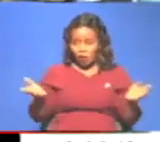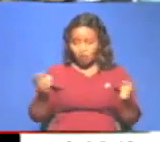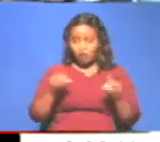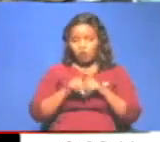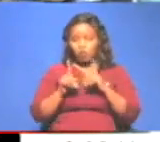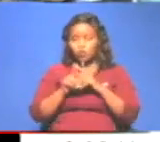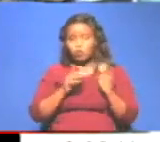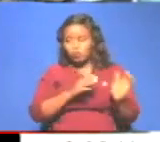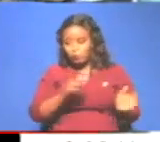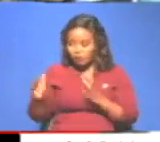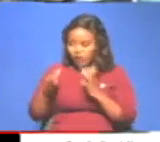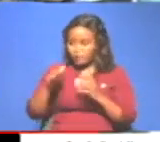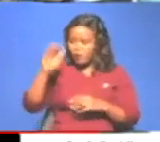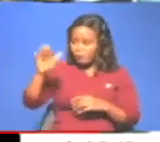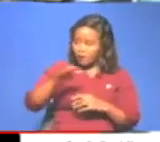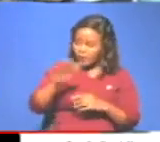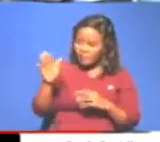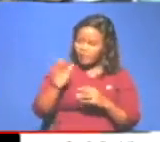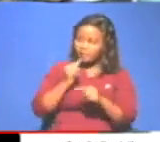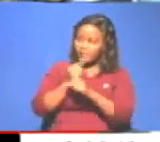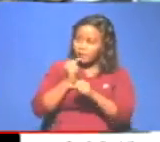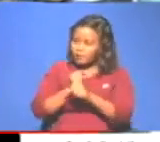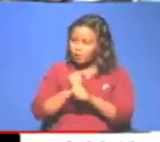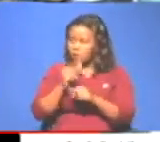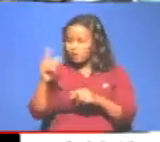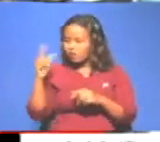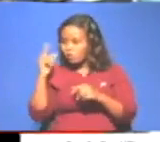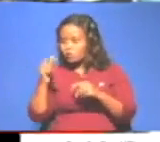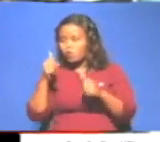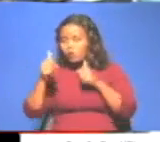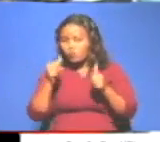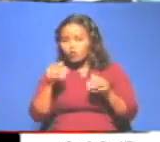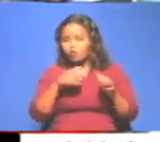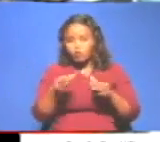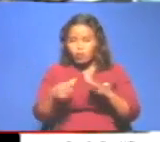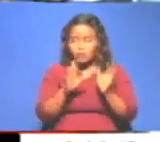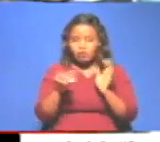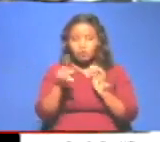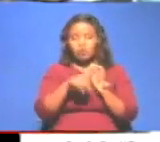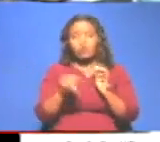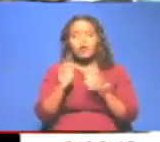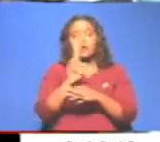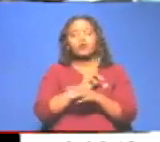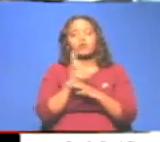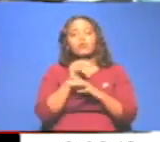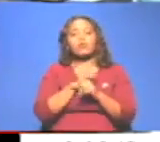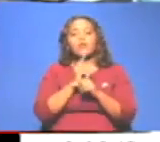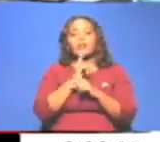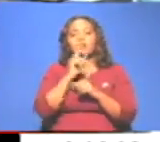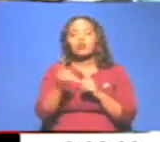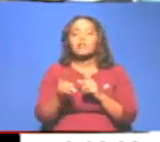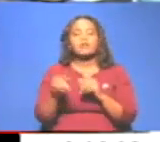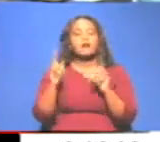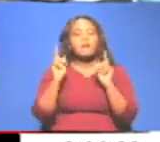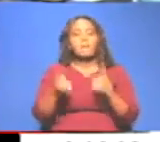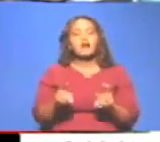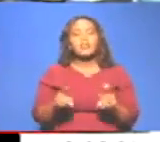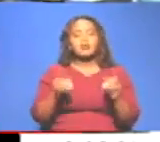parliamentary business and what kind of format we are going to adopt in making sure that we prosecute that parliamentary